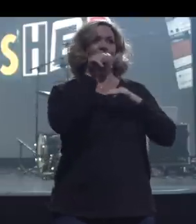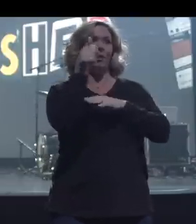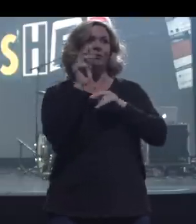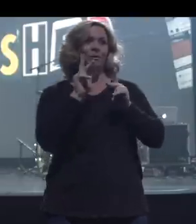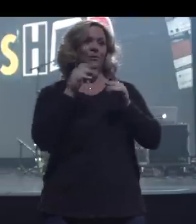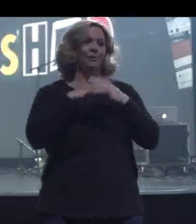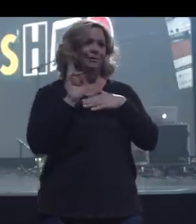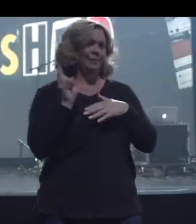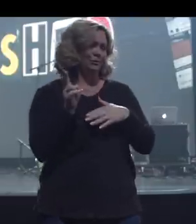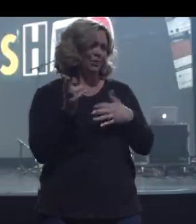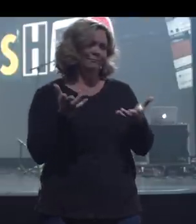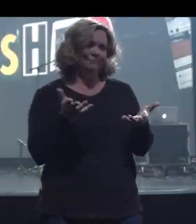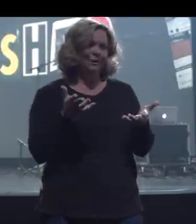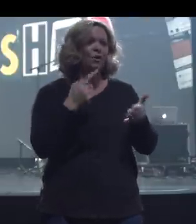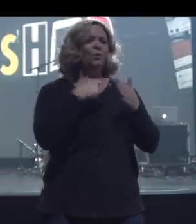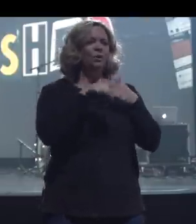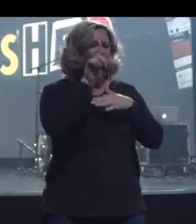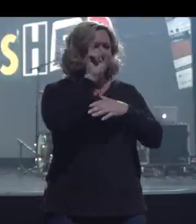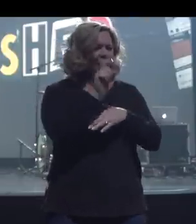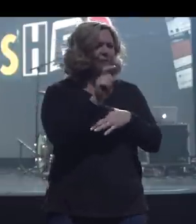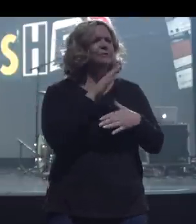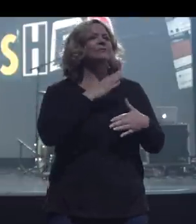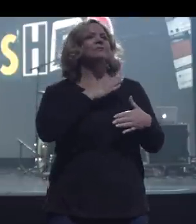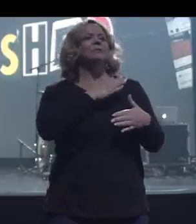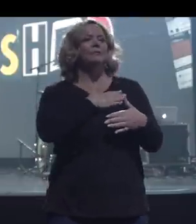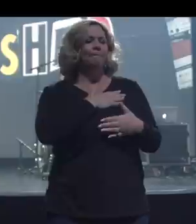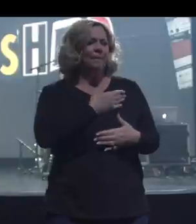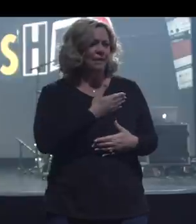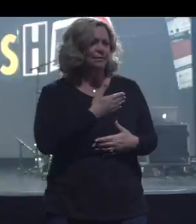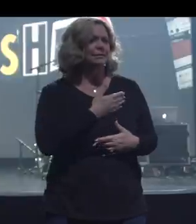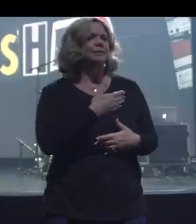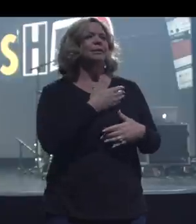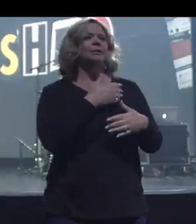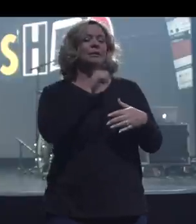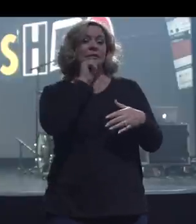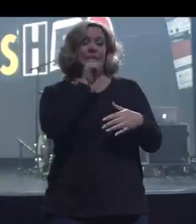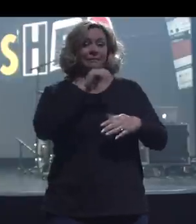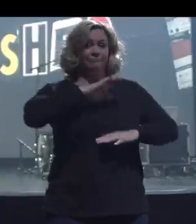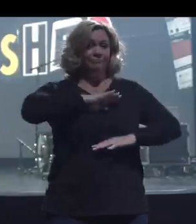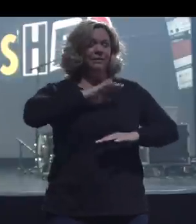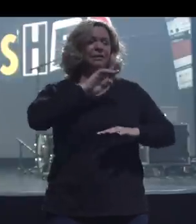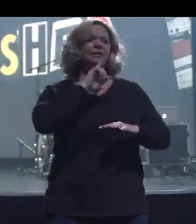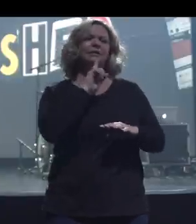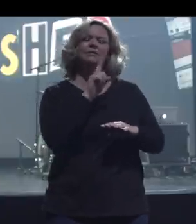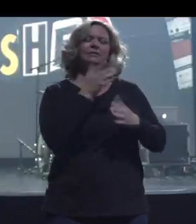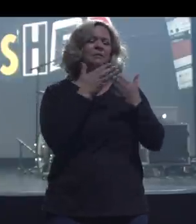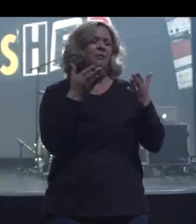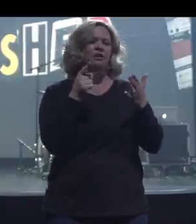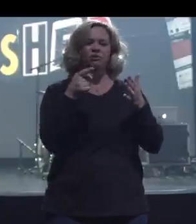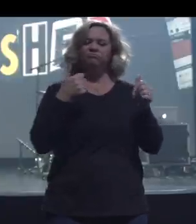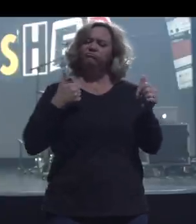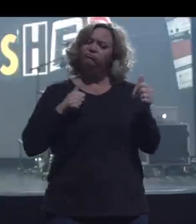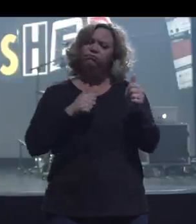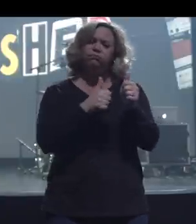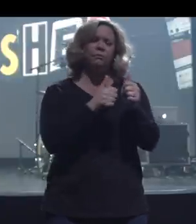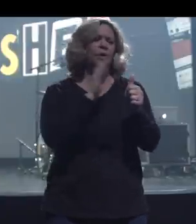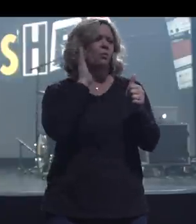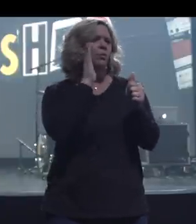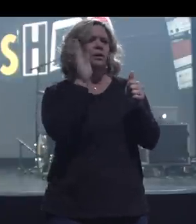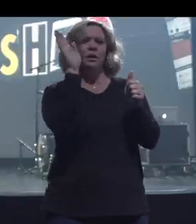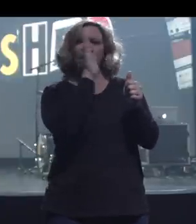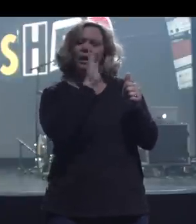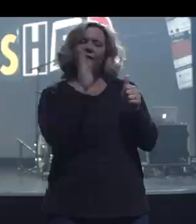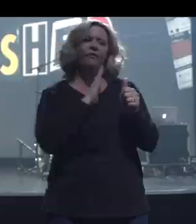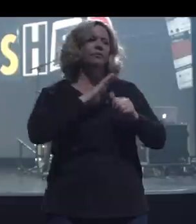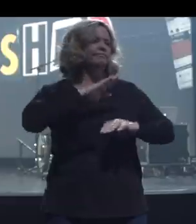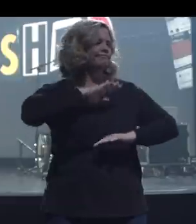history. What you have to admit is this, is that discontentment is an insatiable appetite. It is an appetite.